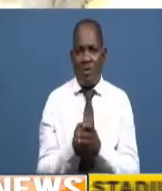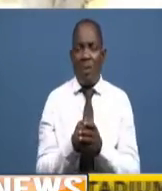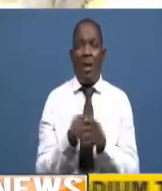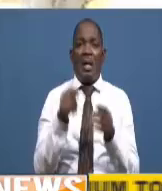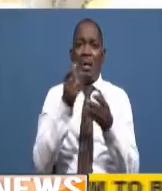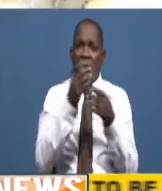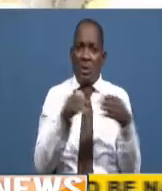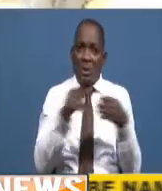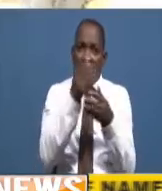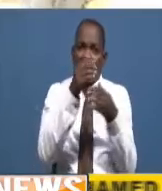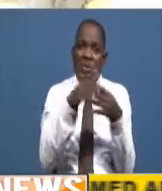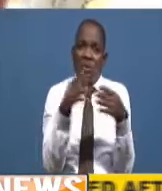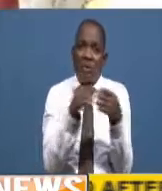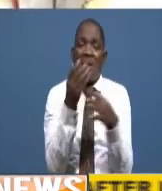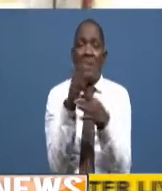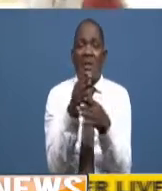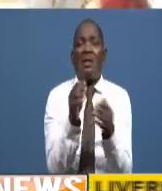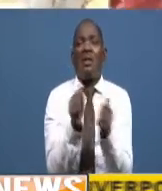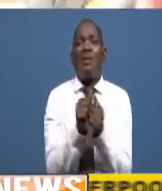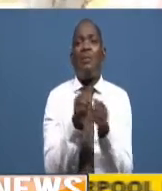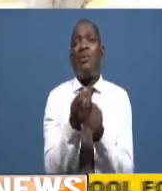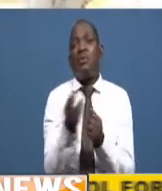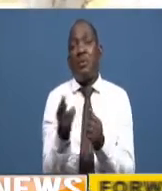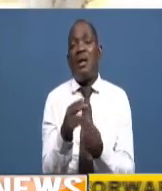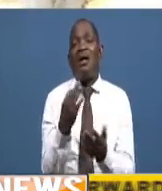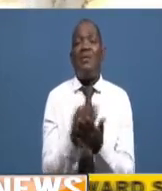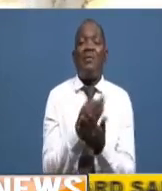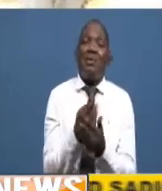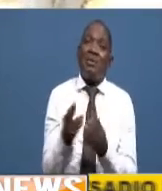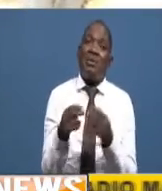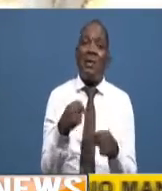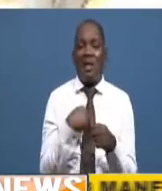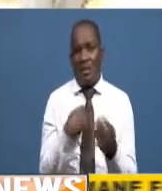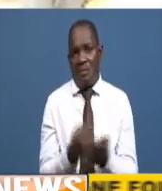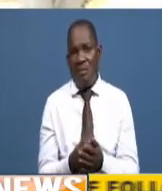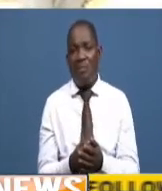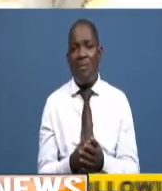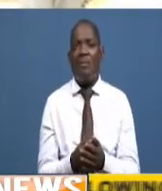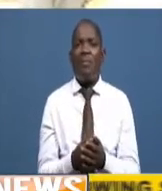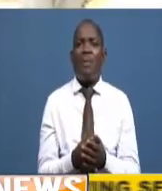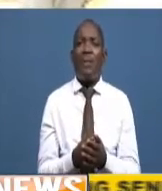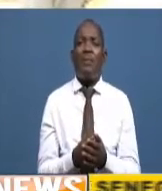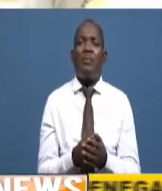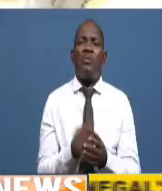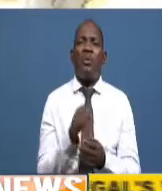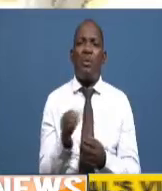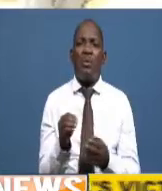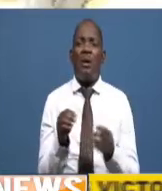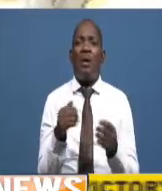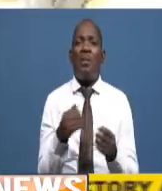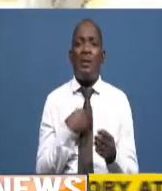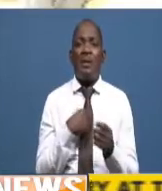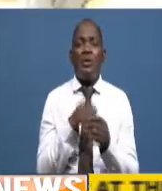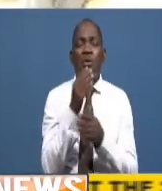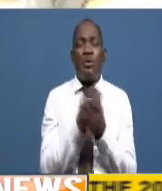story. But the unfortunate thing is there were lots of resources, especially financial resources, that were really difficult to come by, and also archive